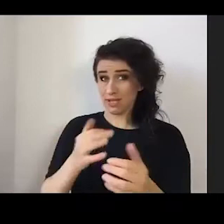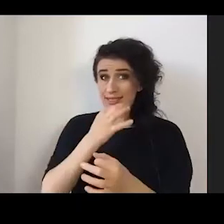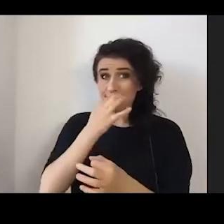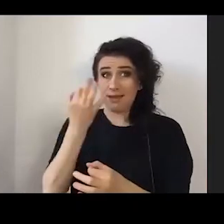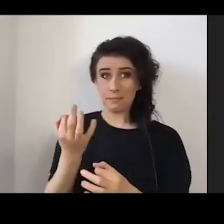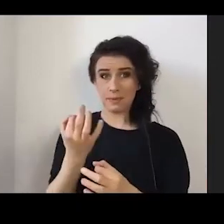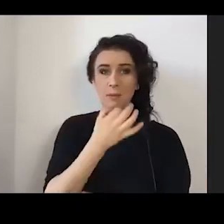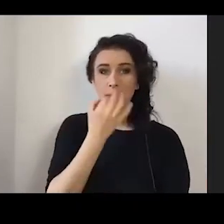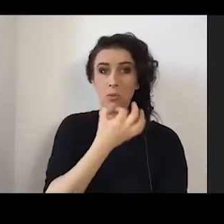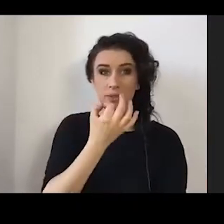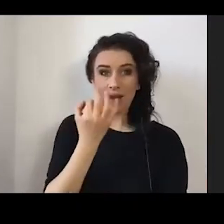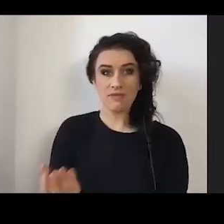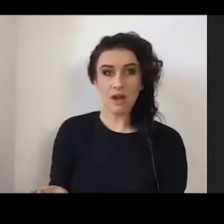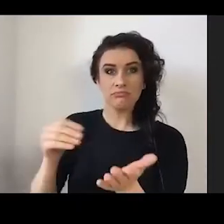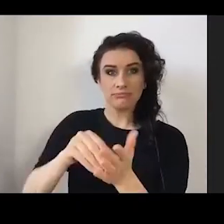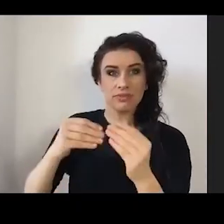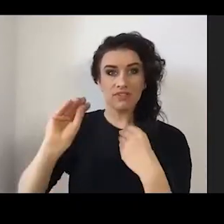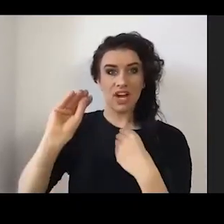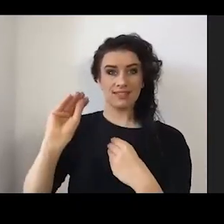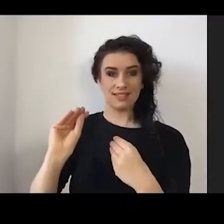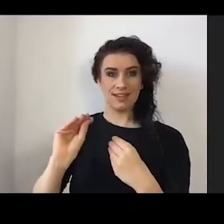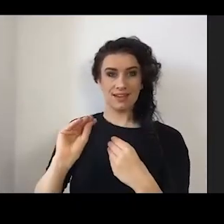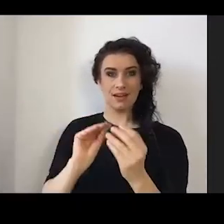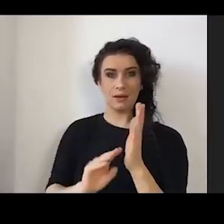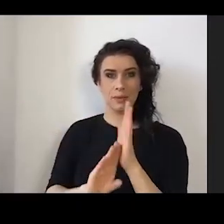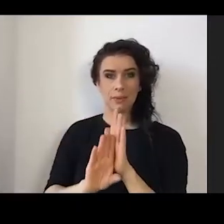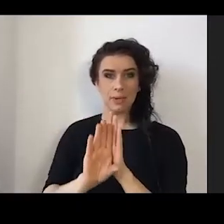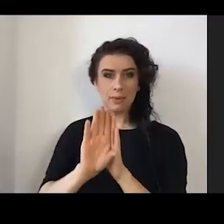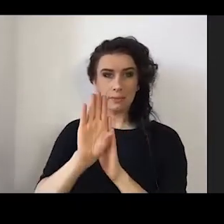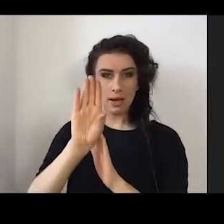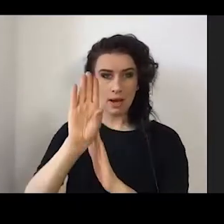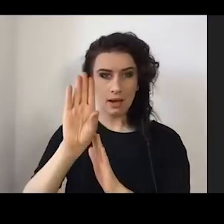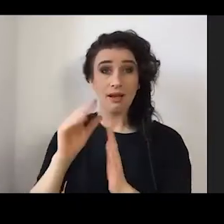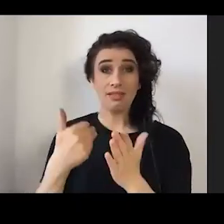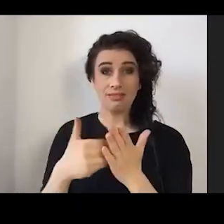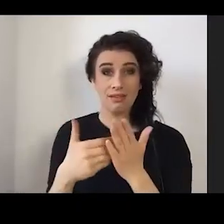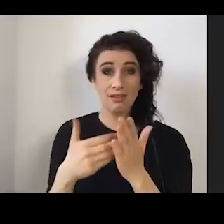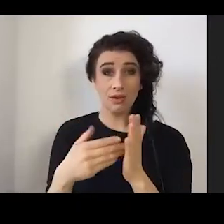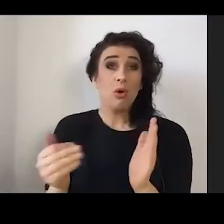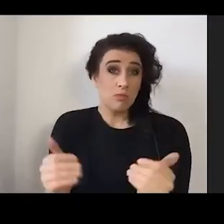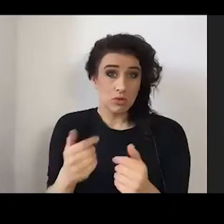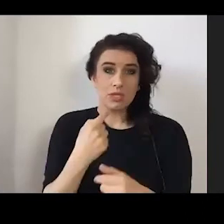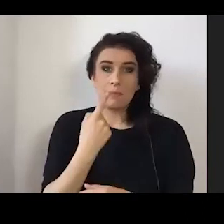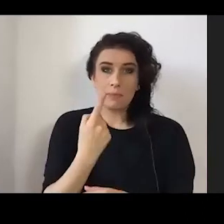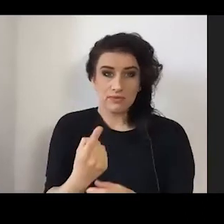people. And yeah, and now I can say we have a lot